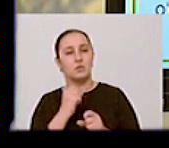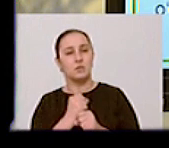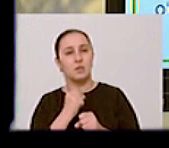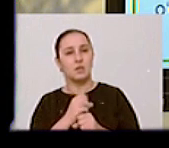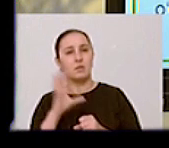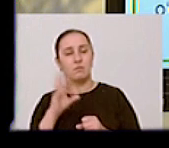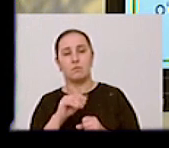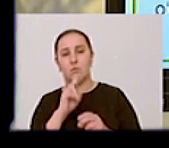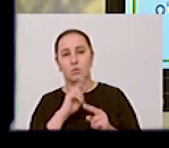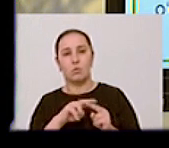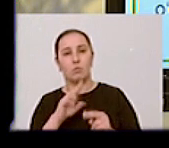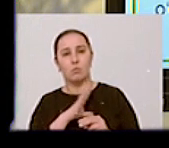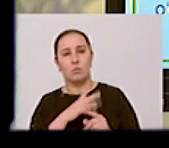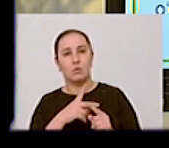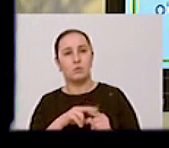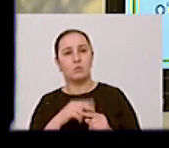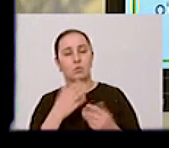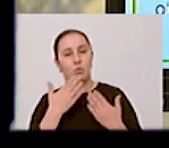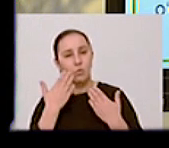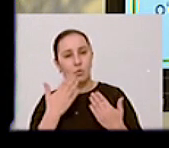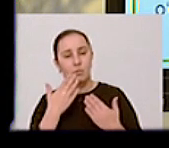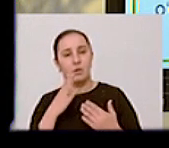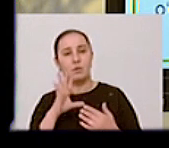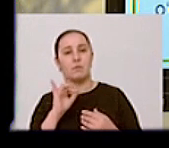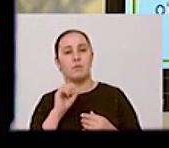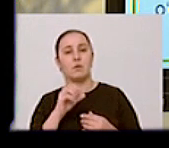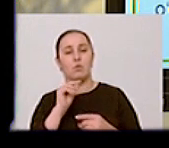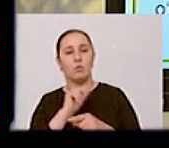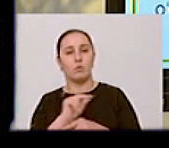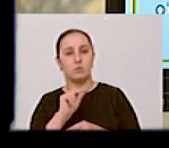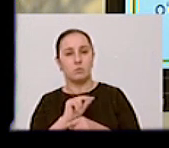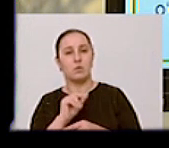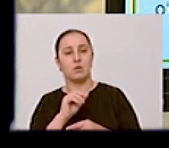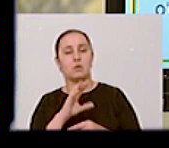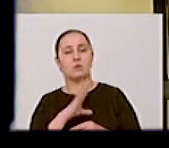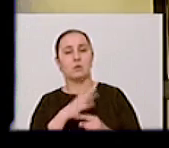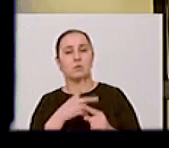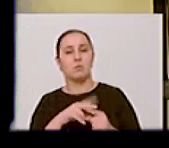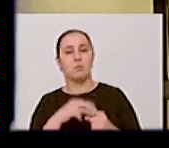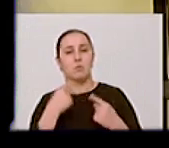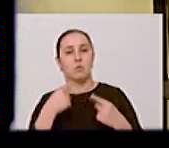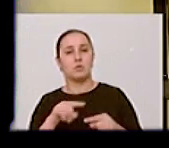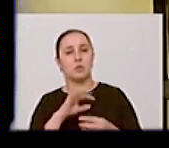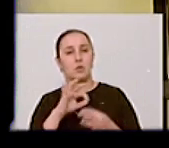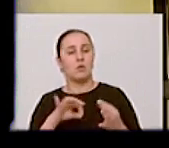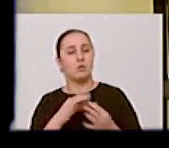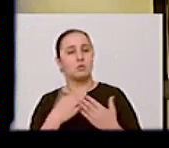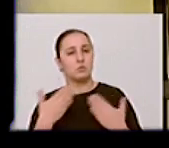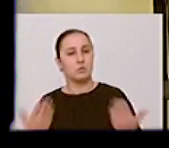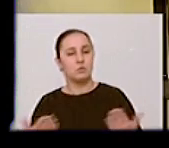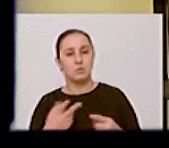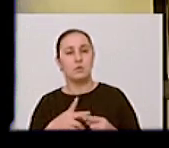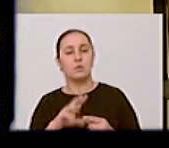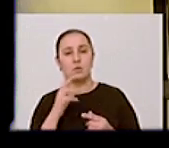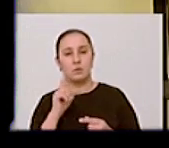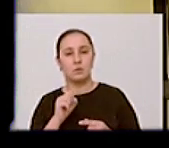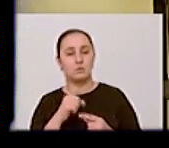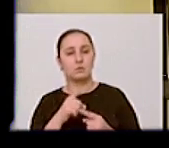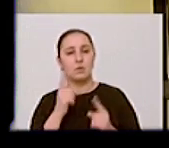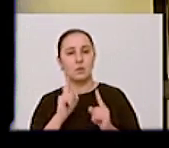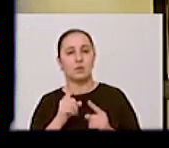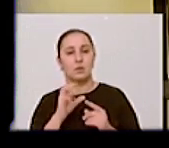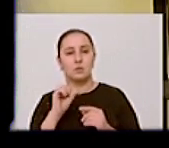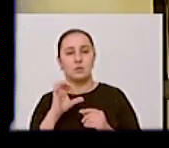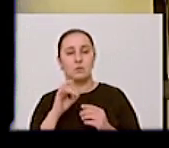ishlarni yo'q bo'lmog'iga o'qimoq va o'qitmoqdan boshqa iloj yo'qdir. Ha, asr